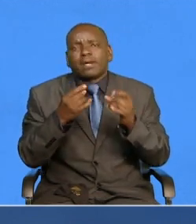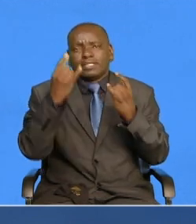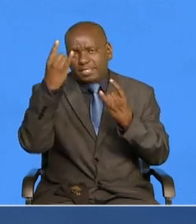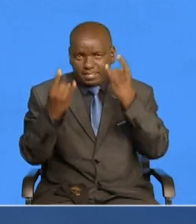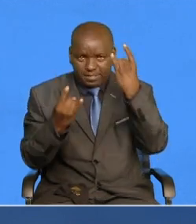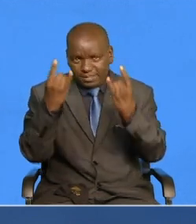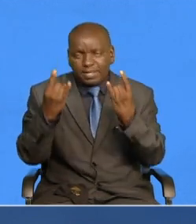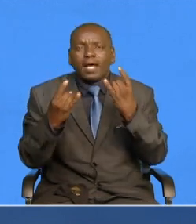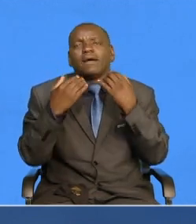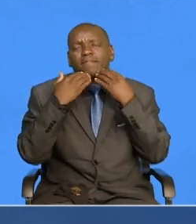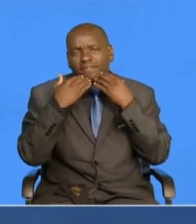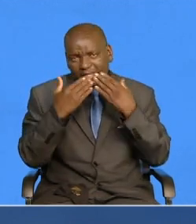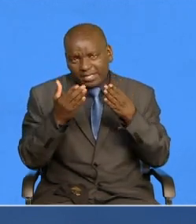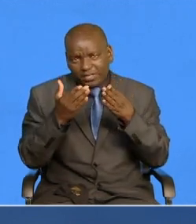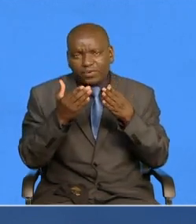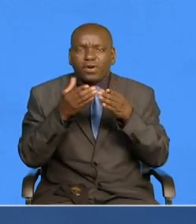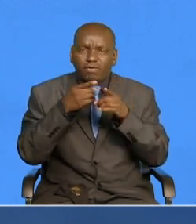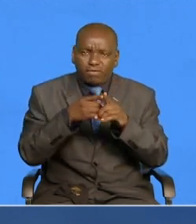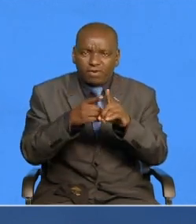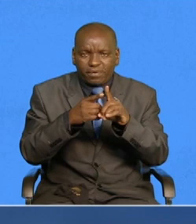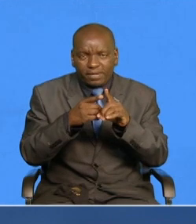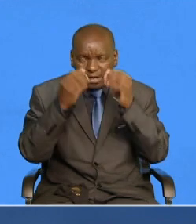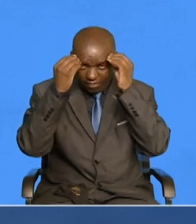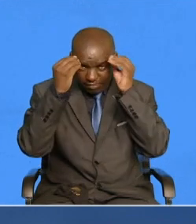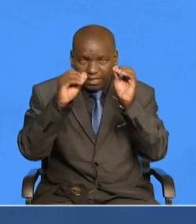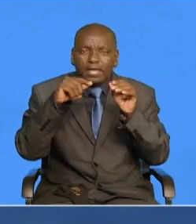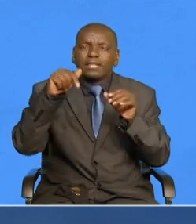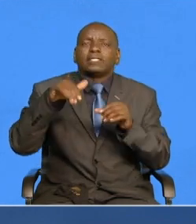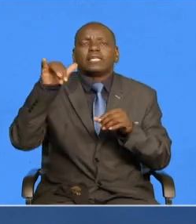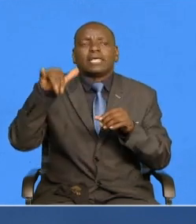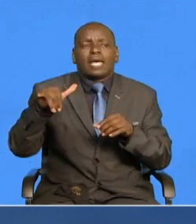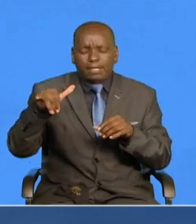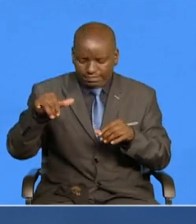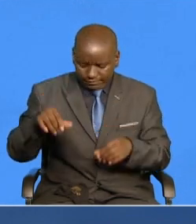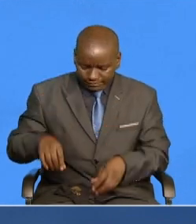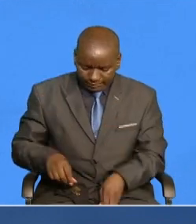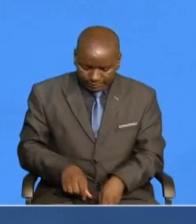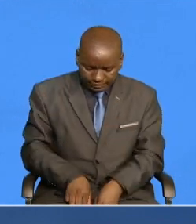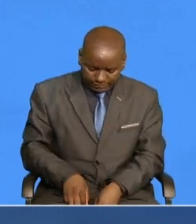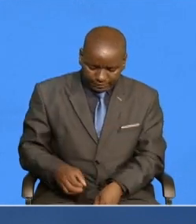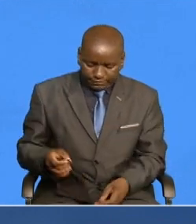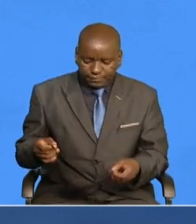thank you so very much for your strong collaboration during the year. Thank you.